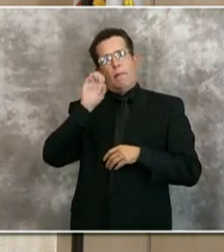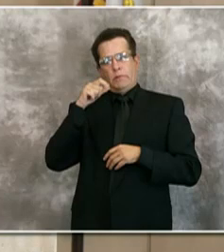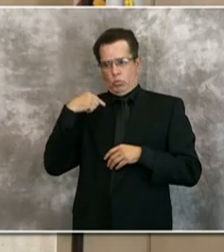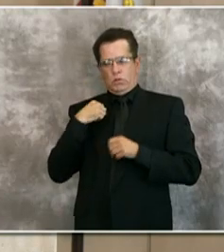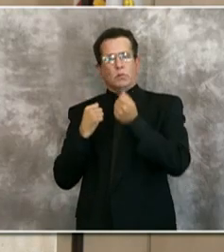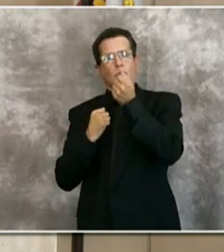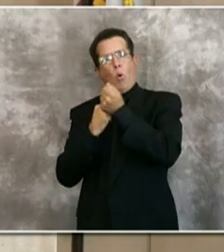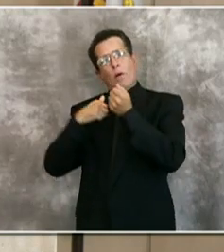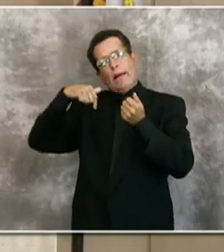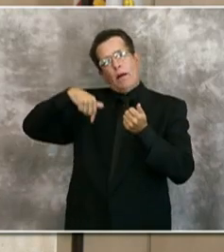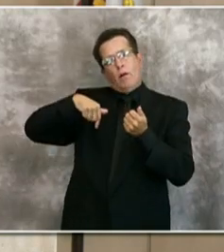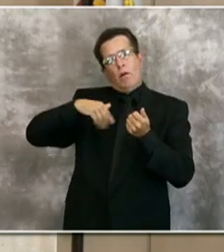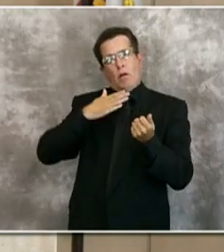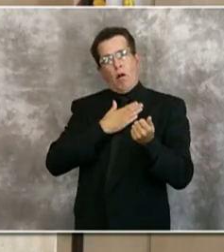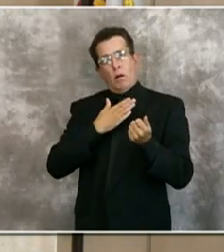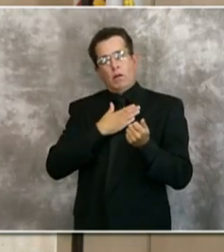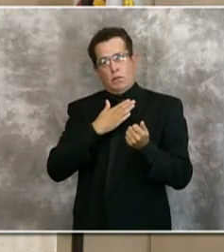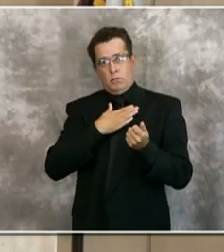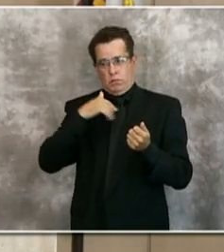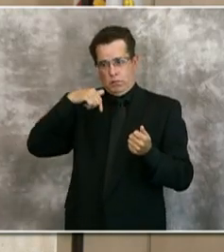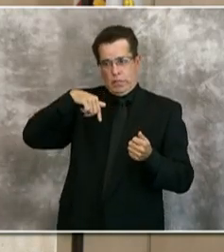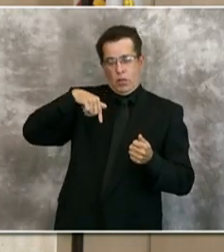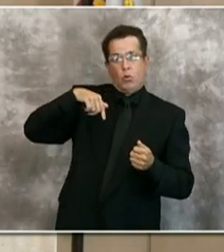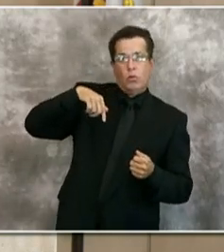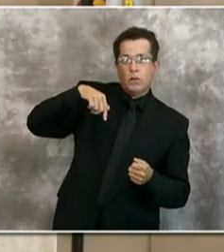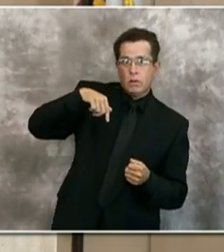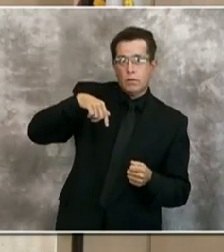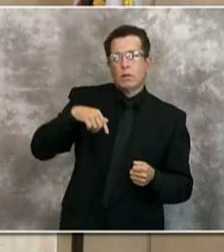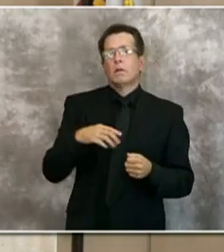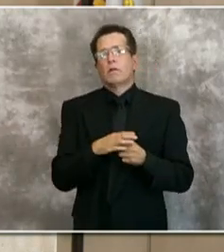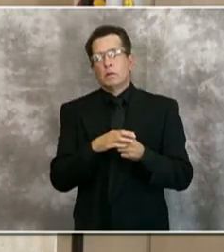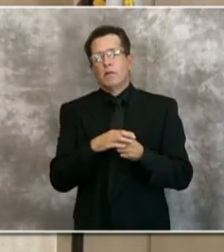are emphasizing to focus on